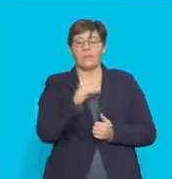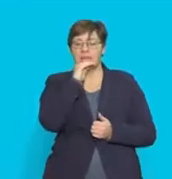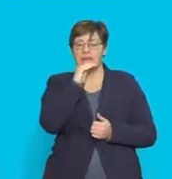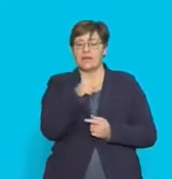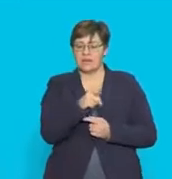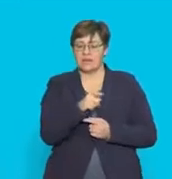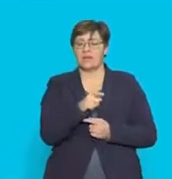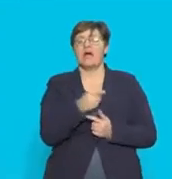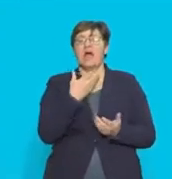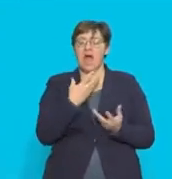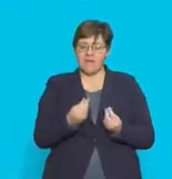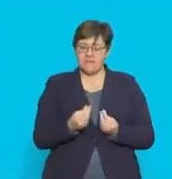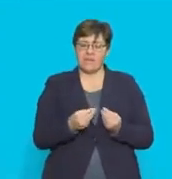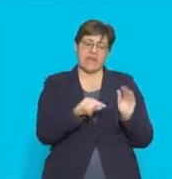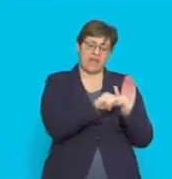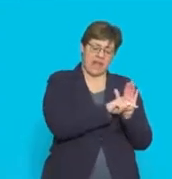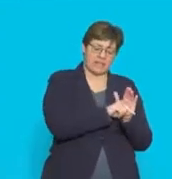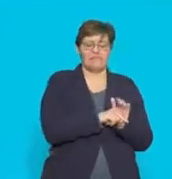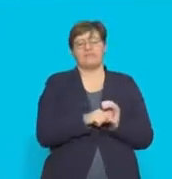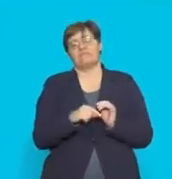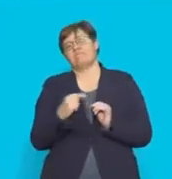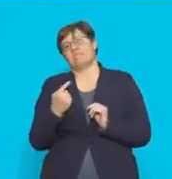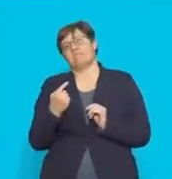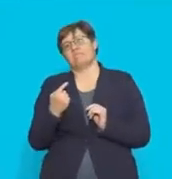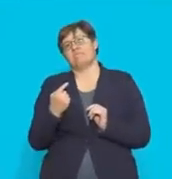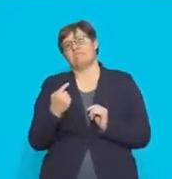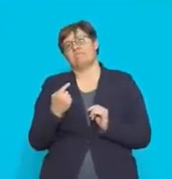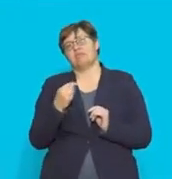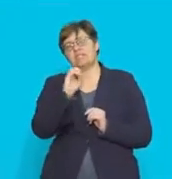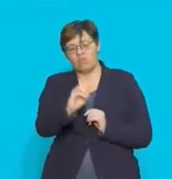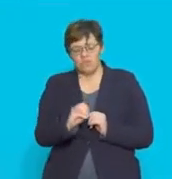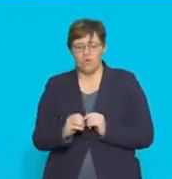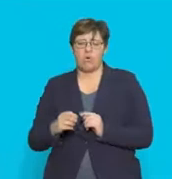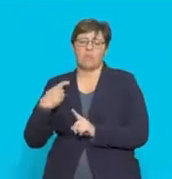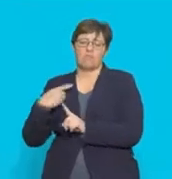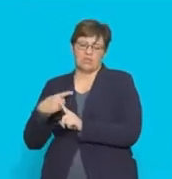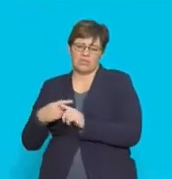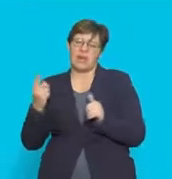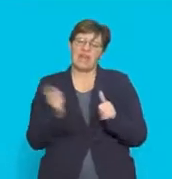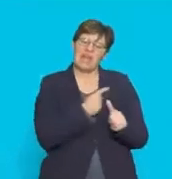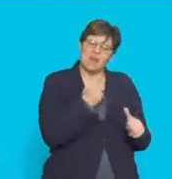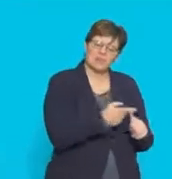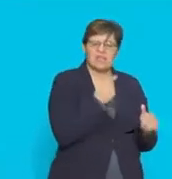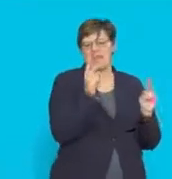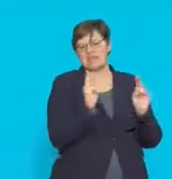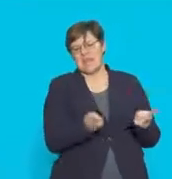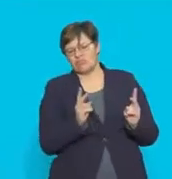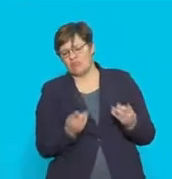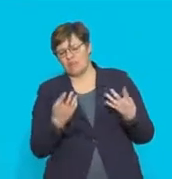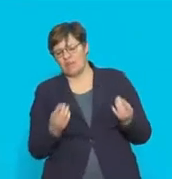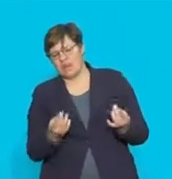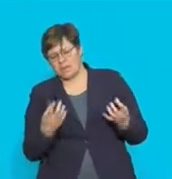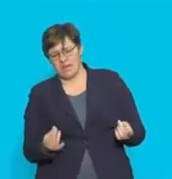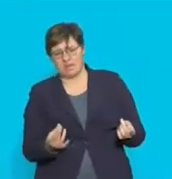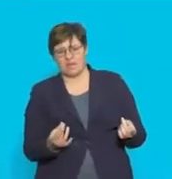also counting numbers, which is the natural numbers, and they are also the